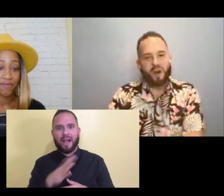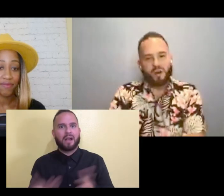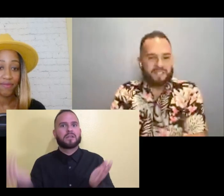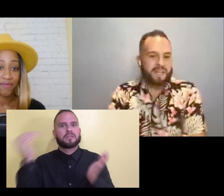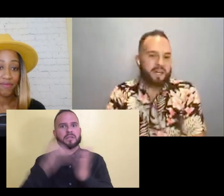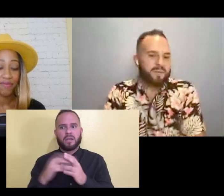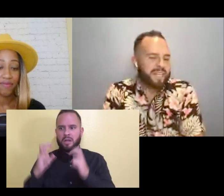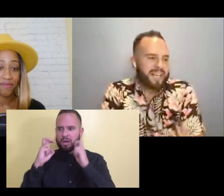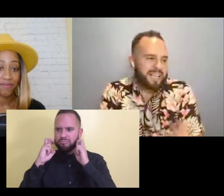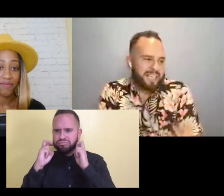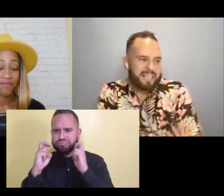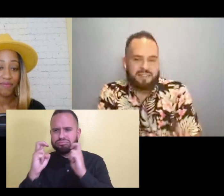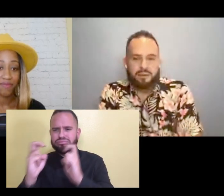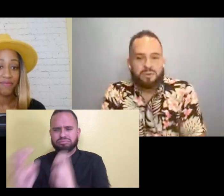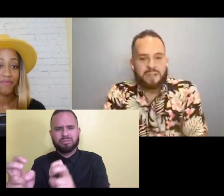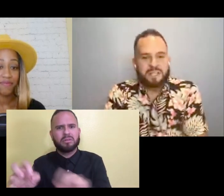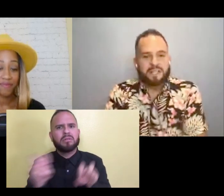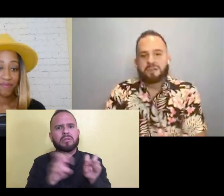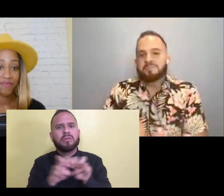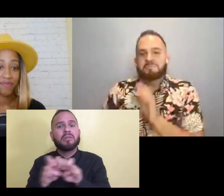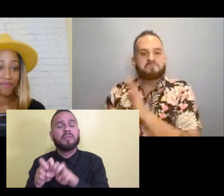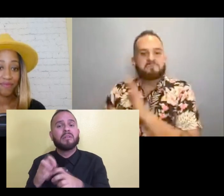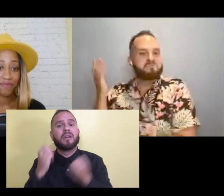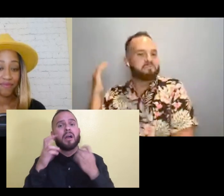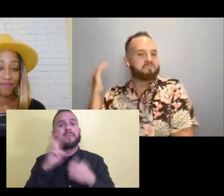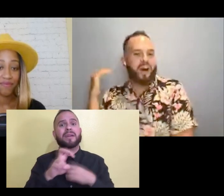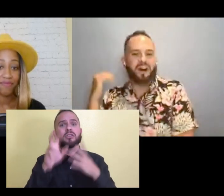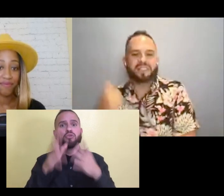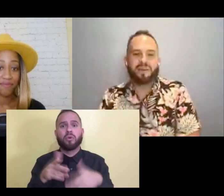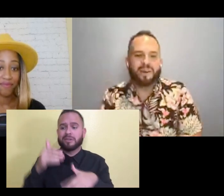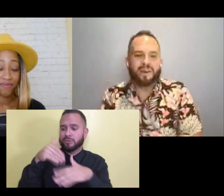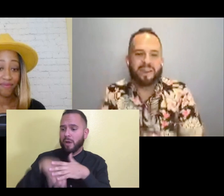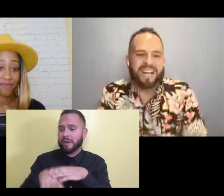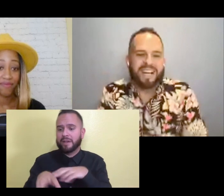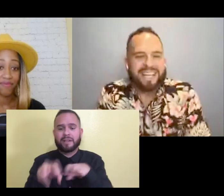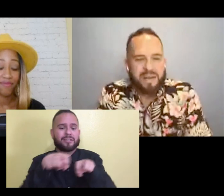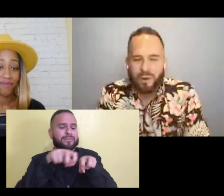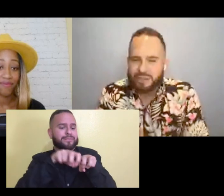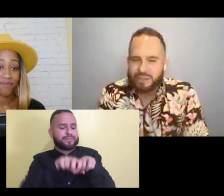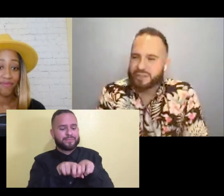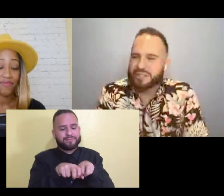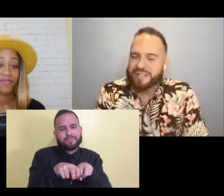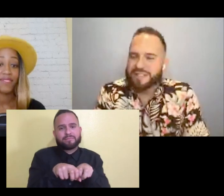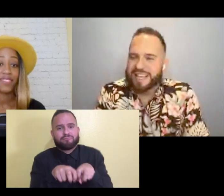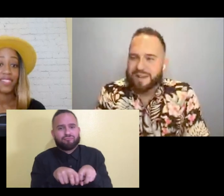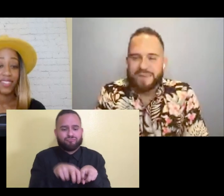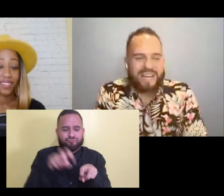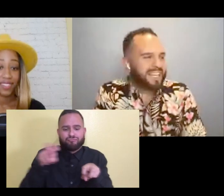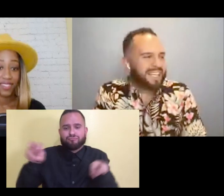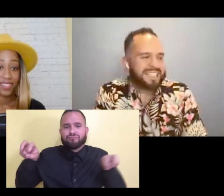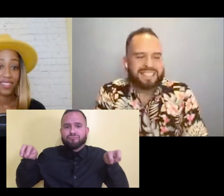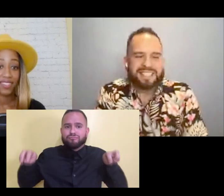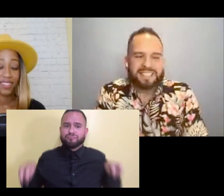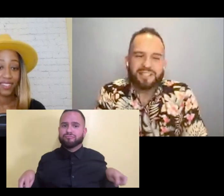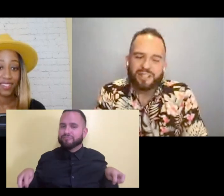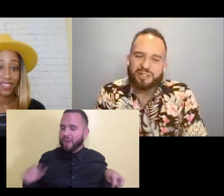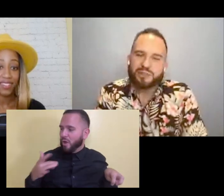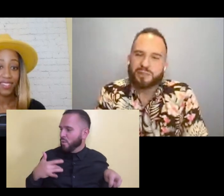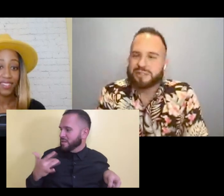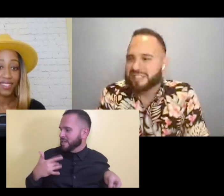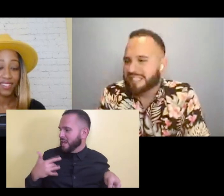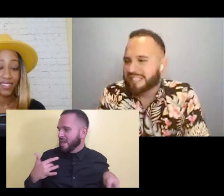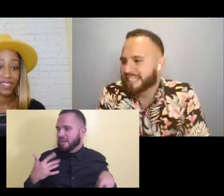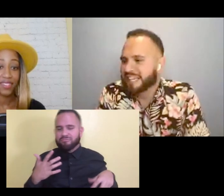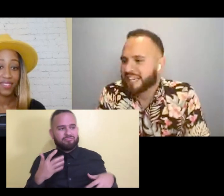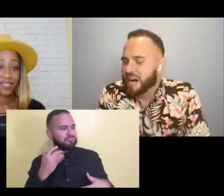oh, what's up? And then if they were feeling them, off they were. And like both of those things, it's like, man, like, this is such a trip